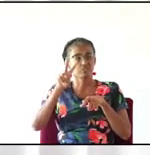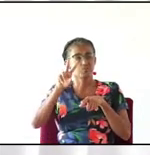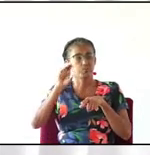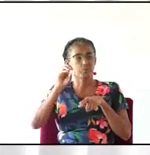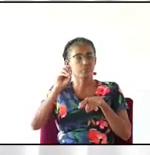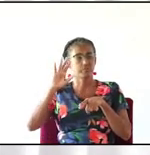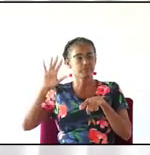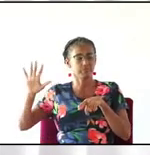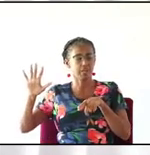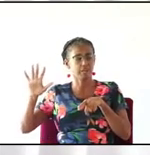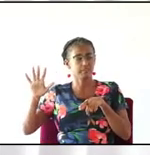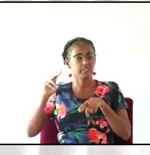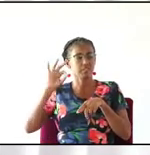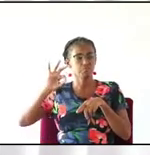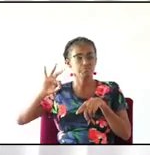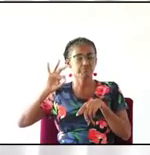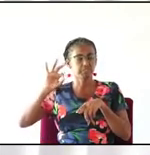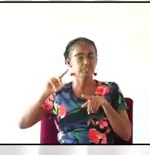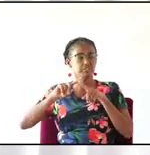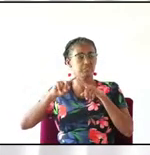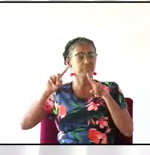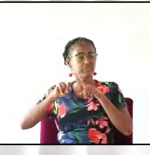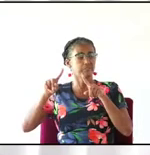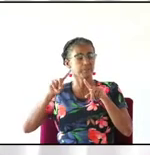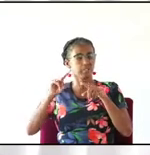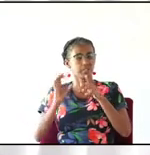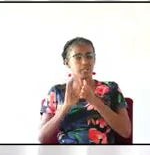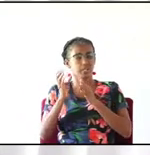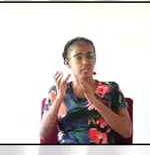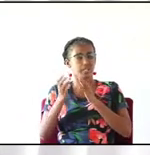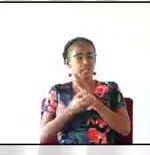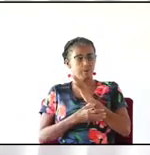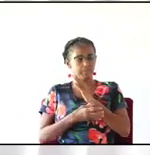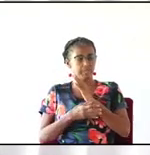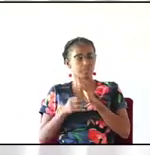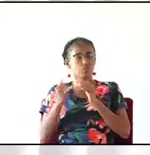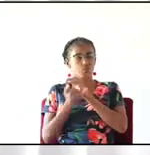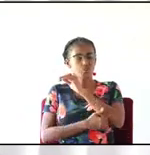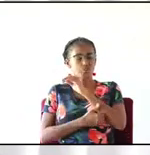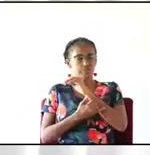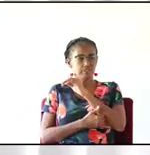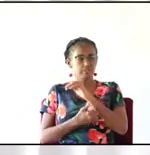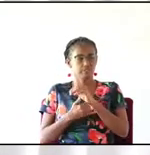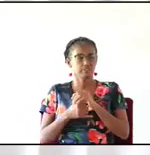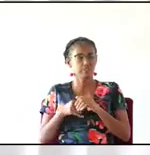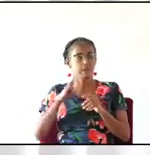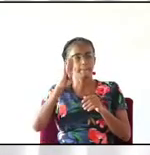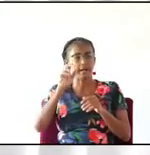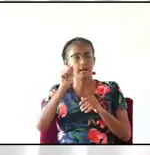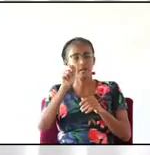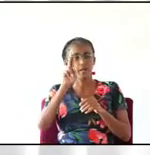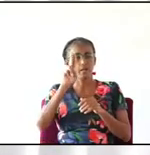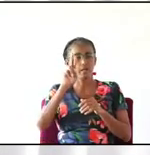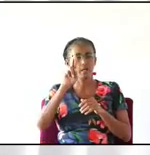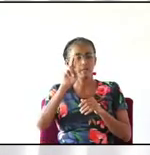2005, and has preached in other islands such as Antigua, Barbuda, and Barbados. He's a lover of the Word of